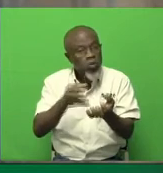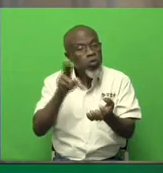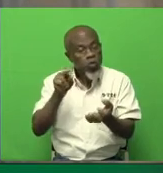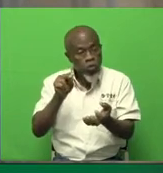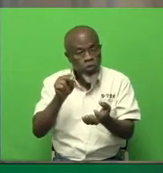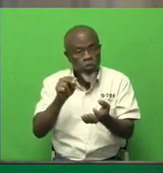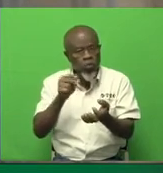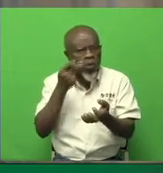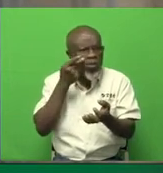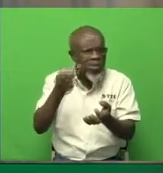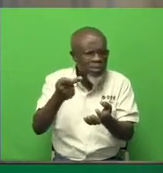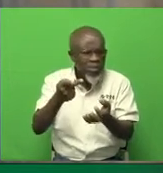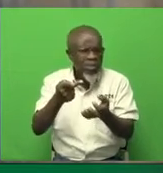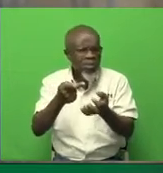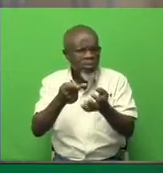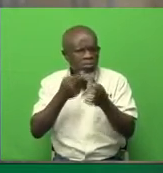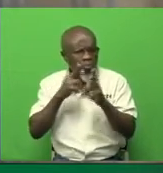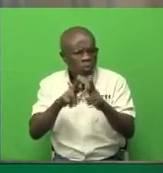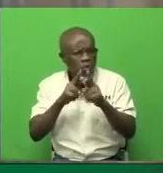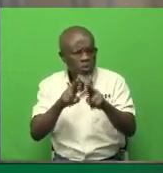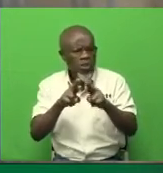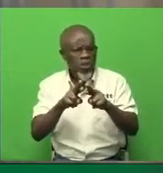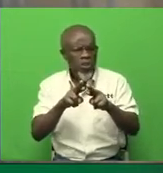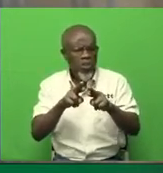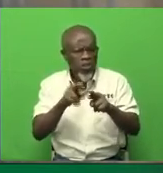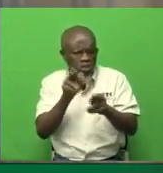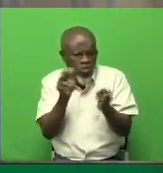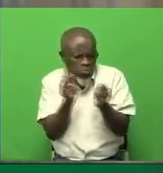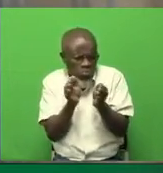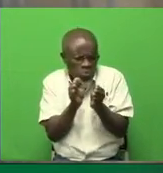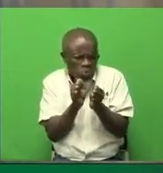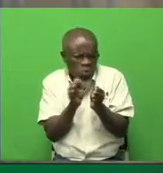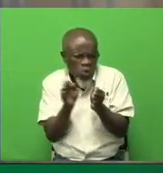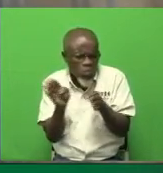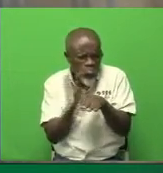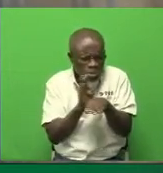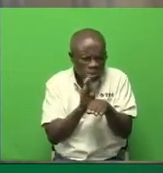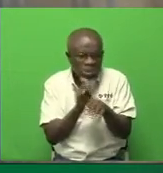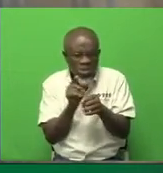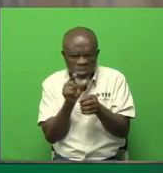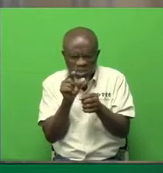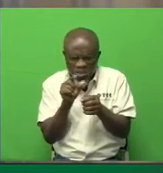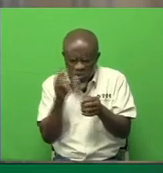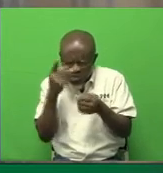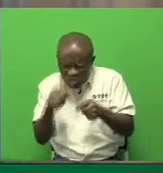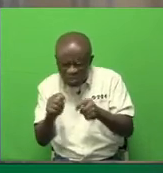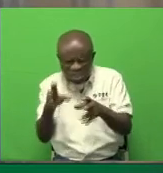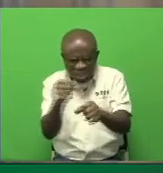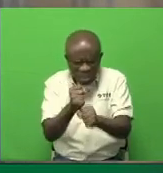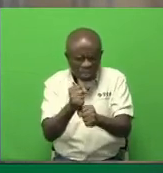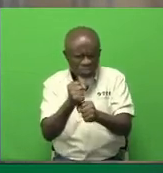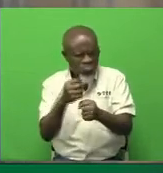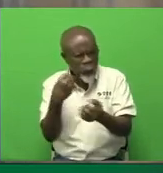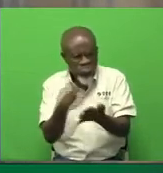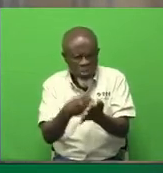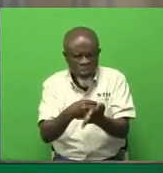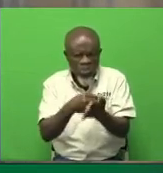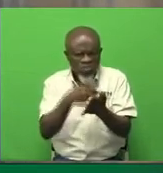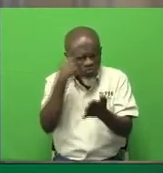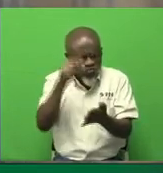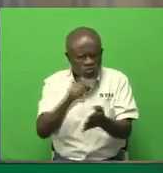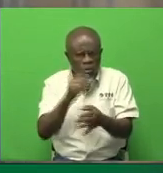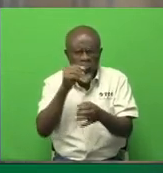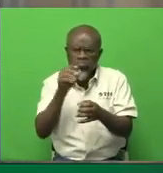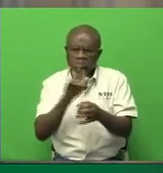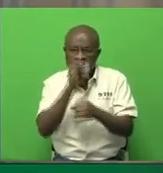especially small Traders seeking but unable to get foreign exchange one group LJ